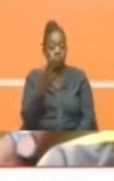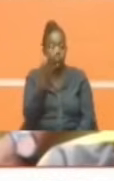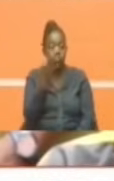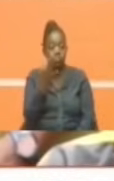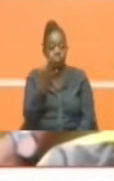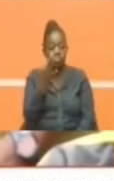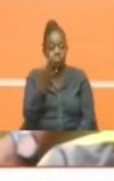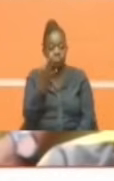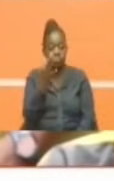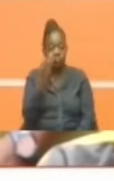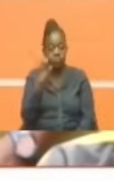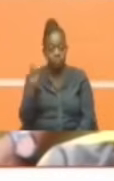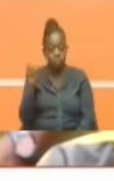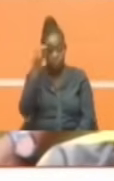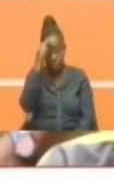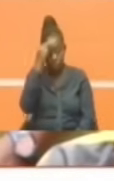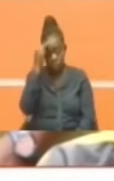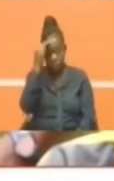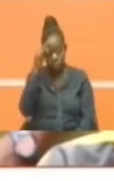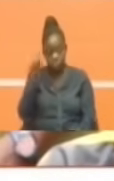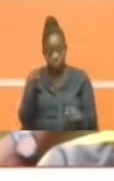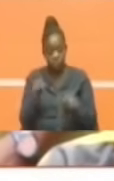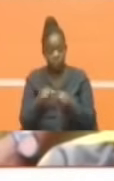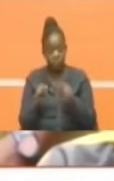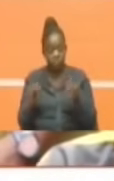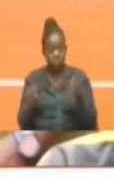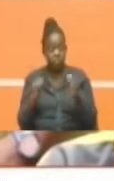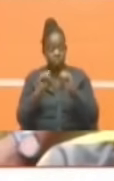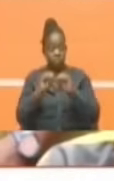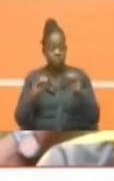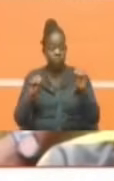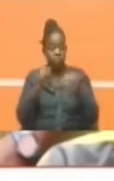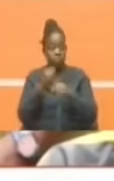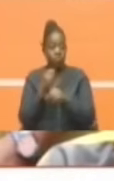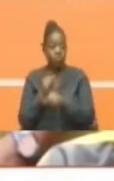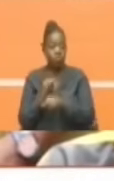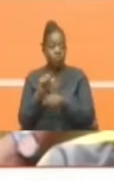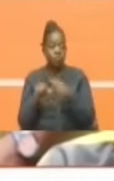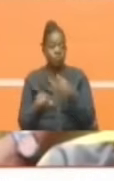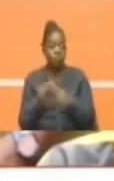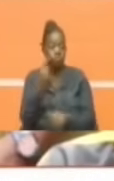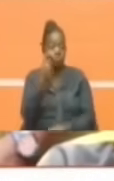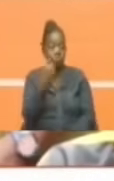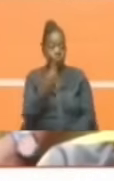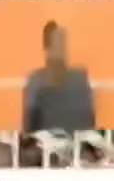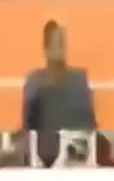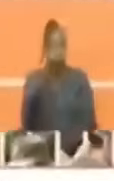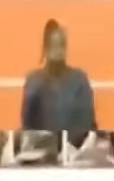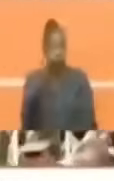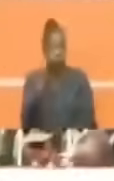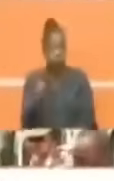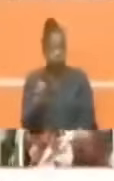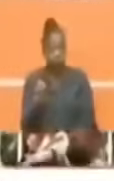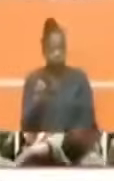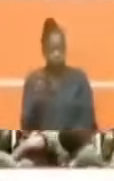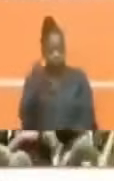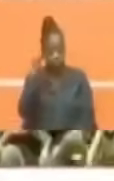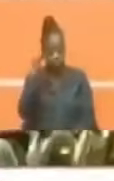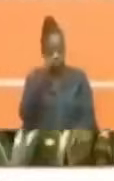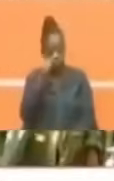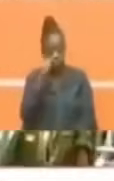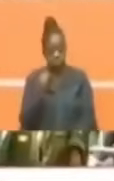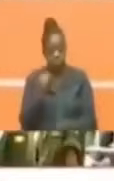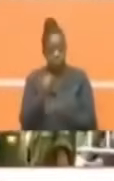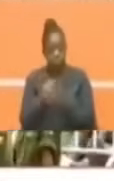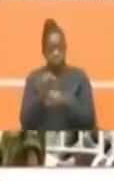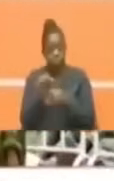4,300 students, and the teaching staff stands at 120. Aze President Museveni kubwa kwa sisa